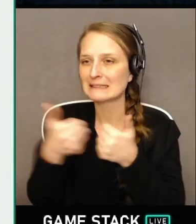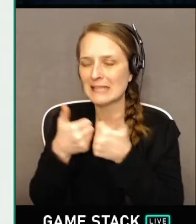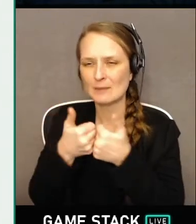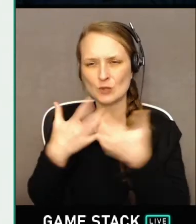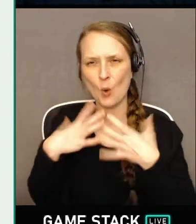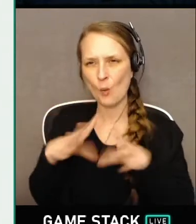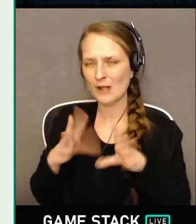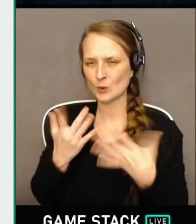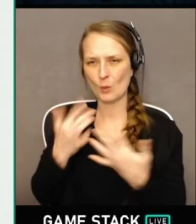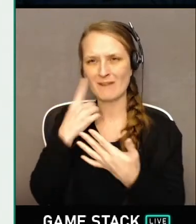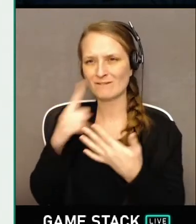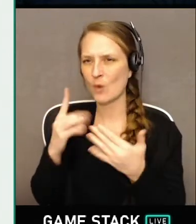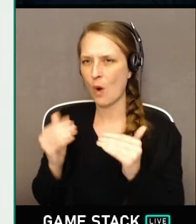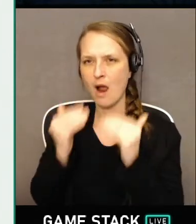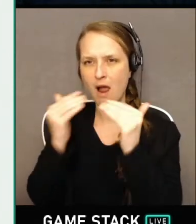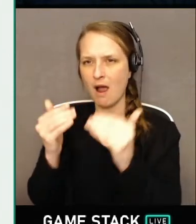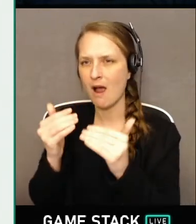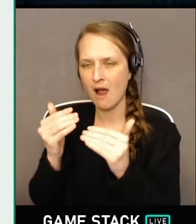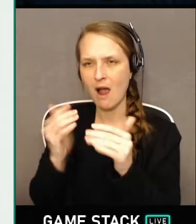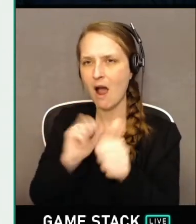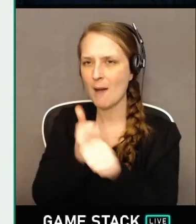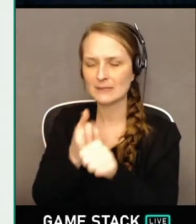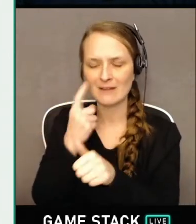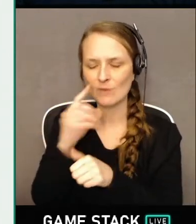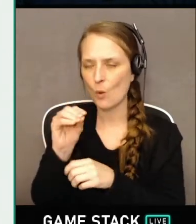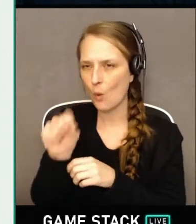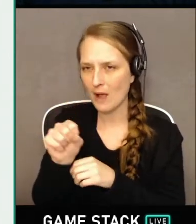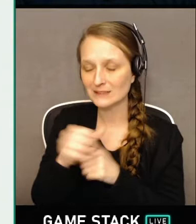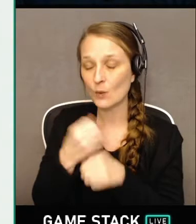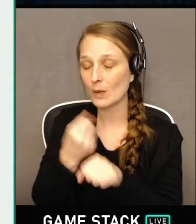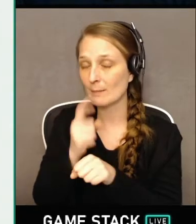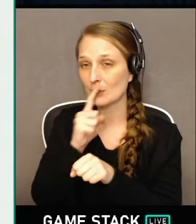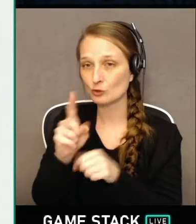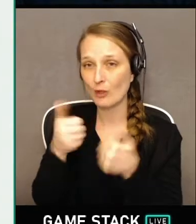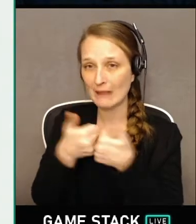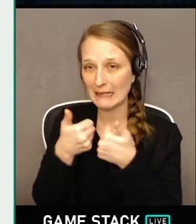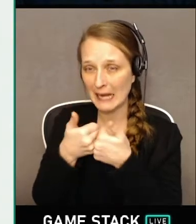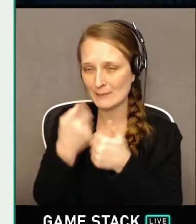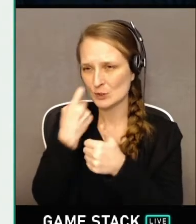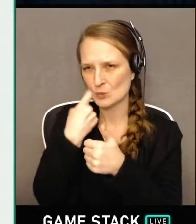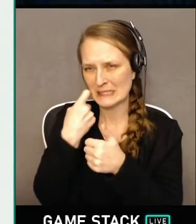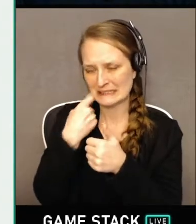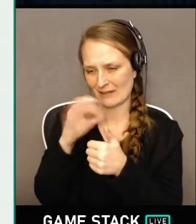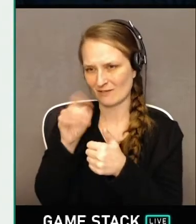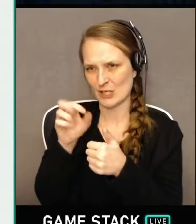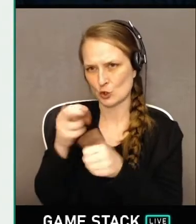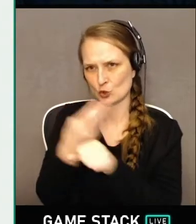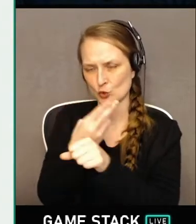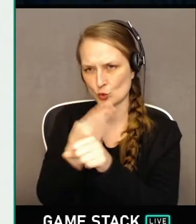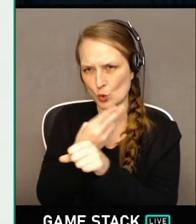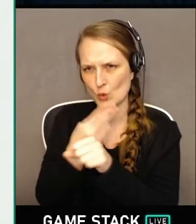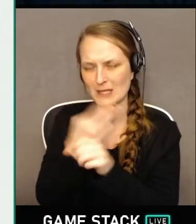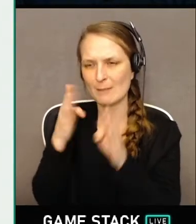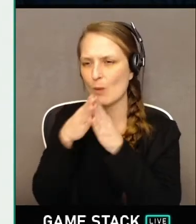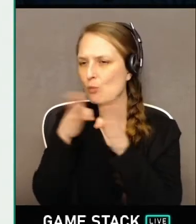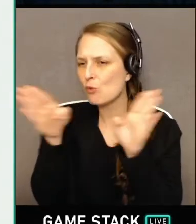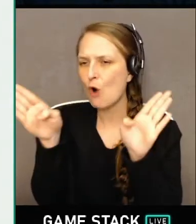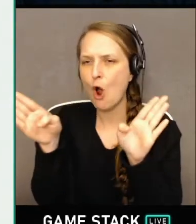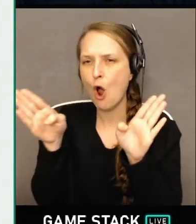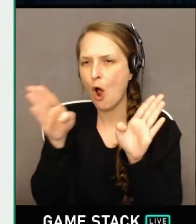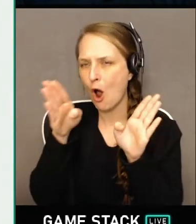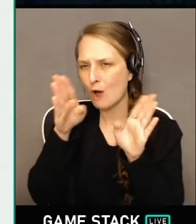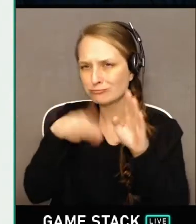update. They also want to make sure that games using the latest features can run on a broad range of gamers' machines as soon